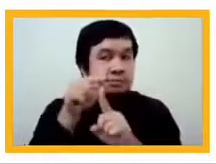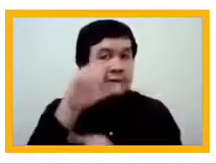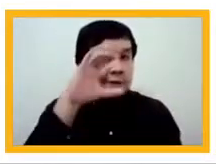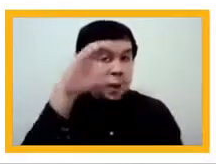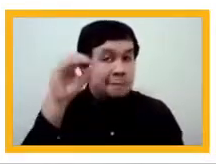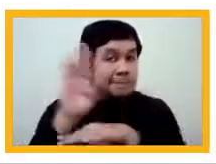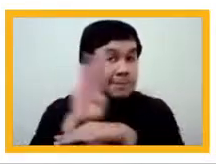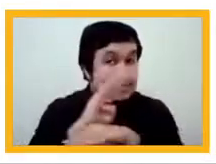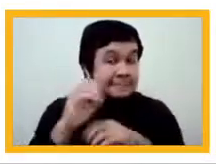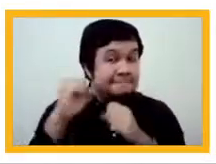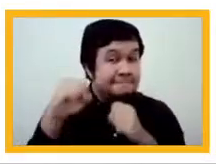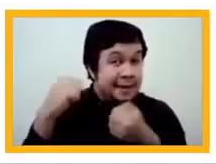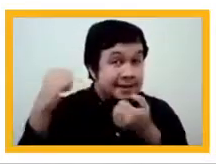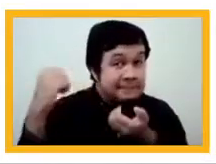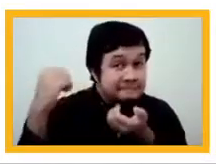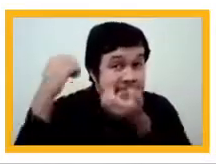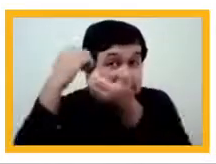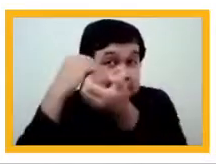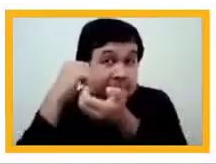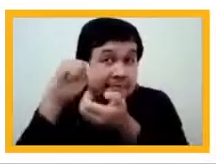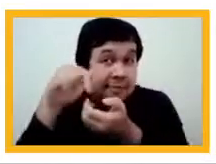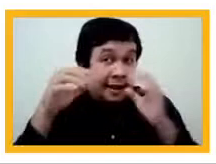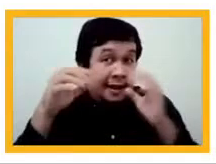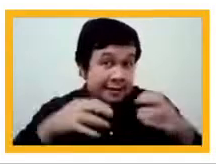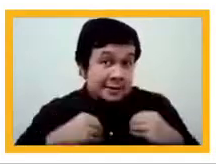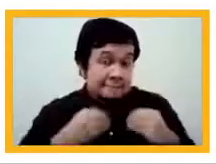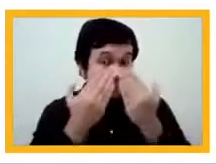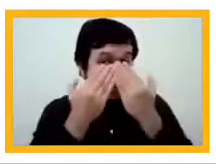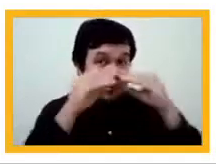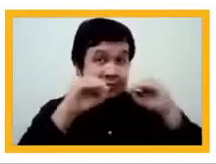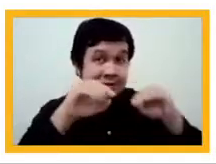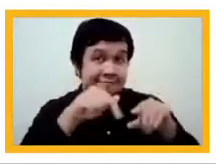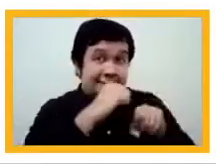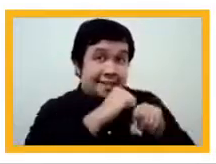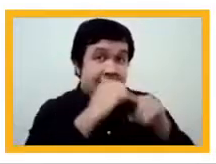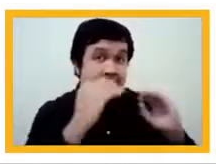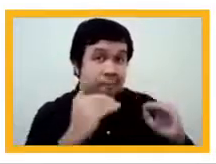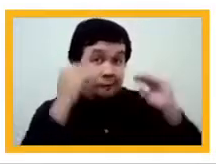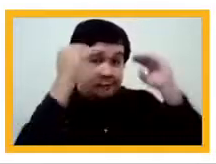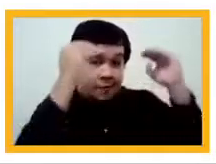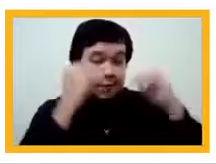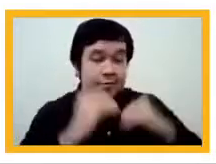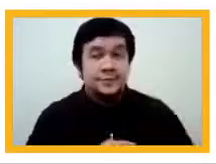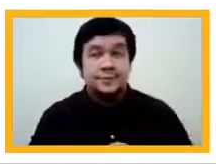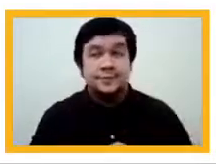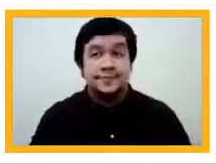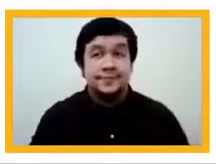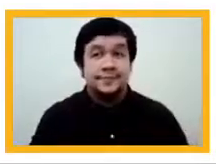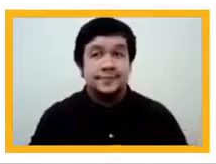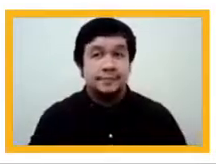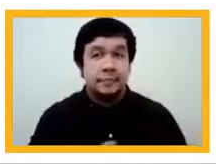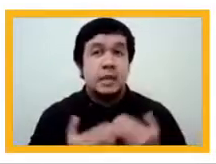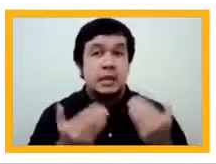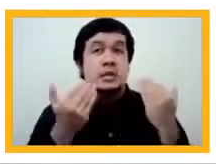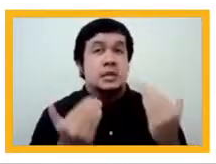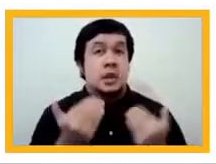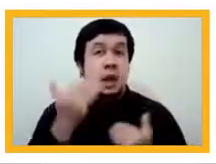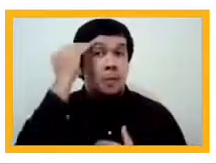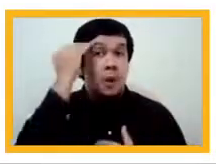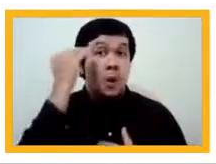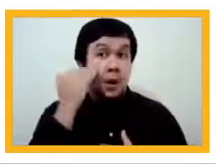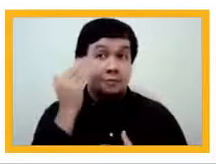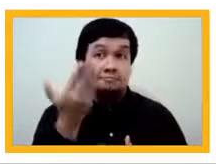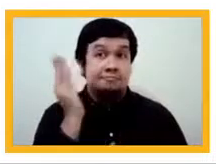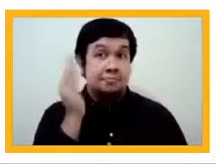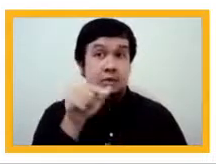environment to our education. And Korea's case, the software centered university is a very